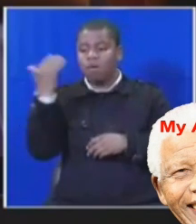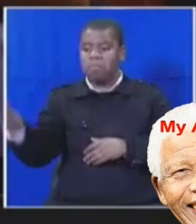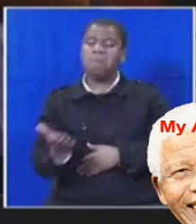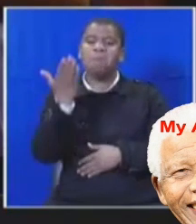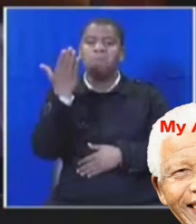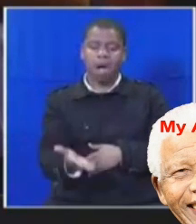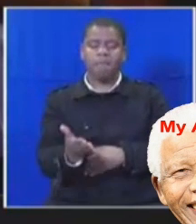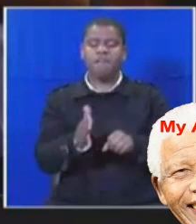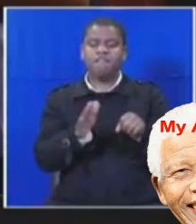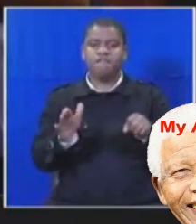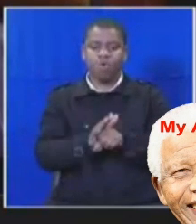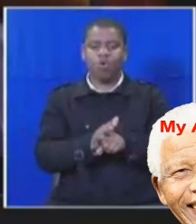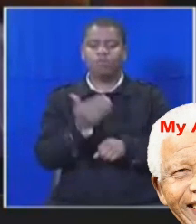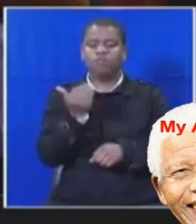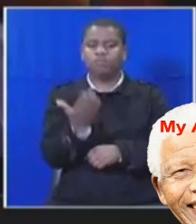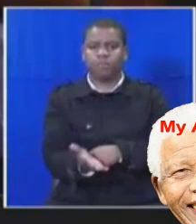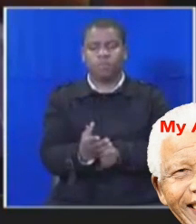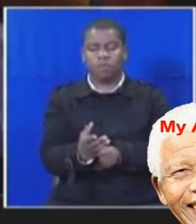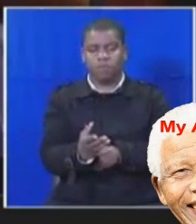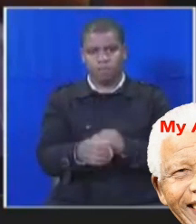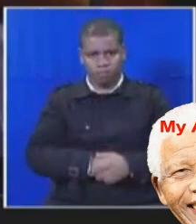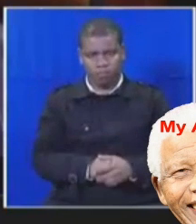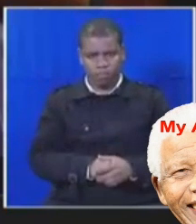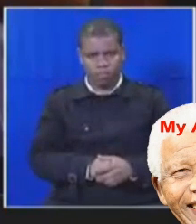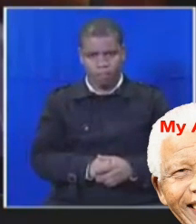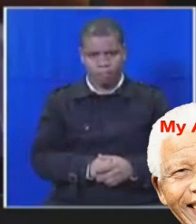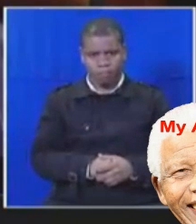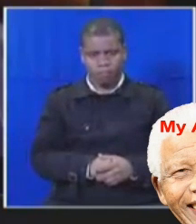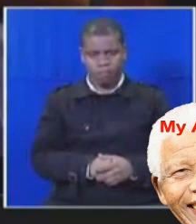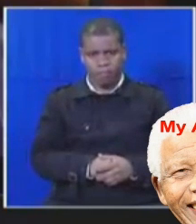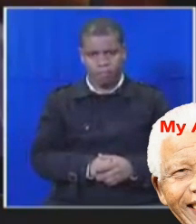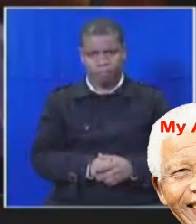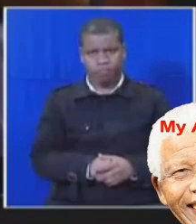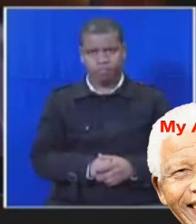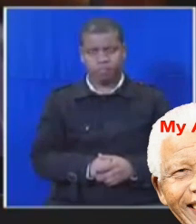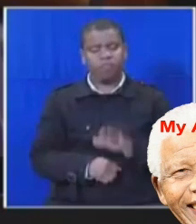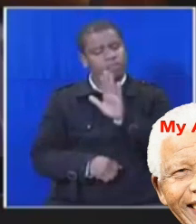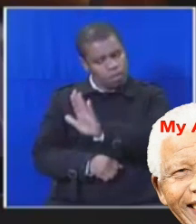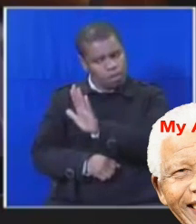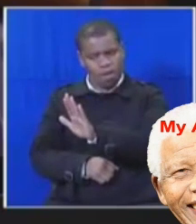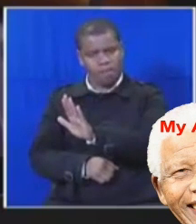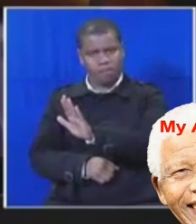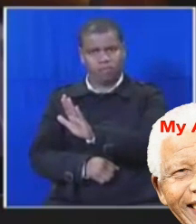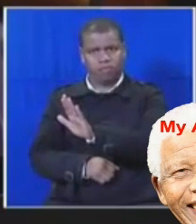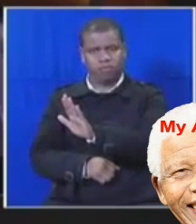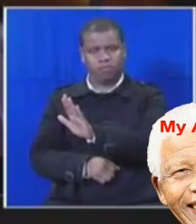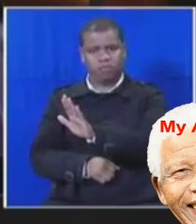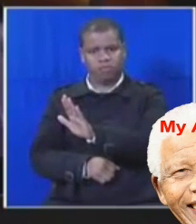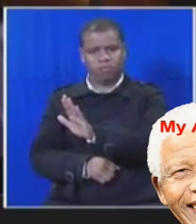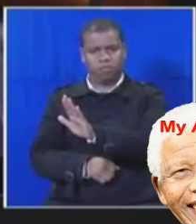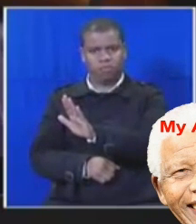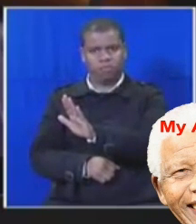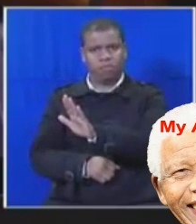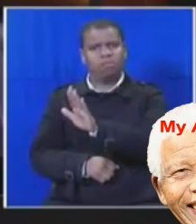it to the House as it is supposed to. Thank you, Chair. Maybe it will be order, honorable member, I haven't finished. No. You